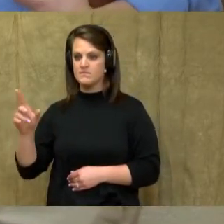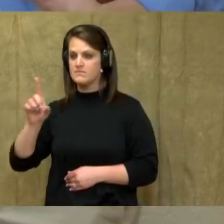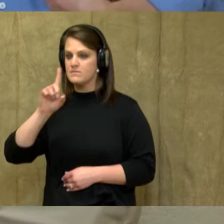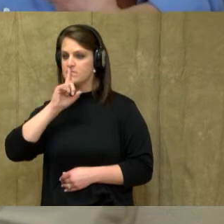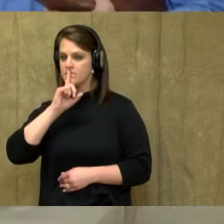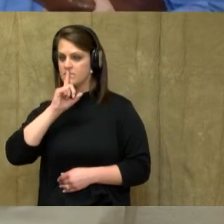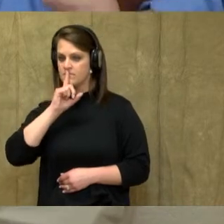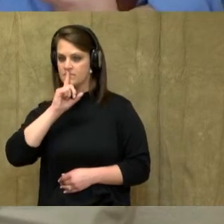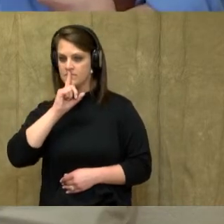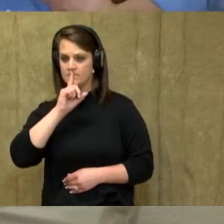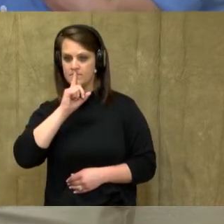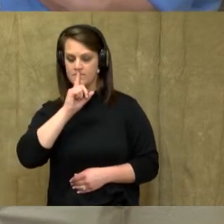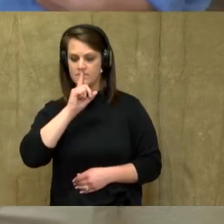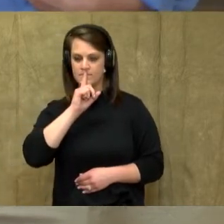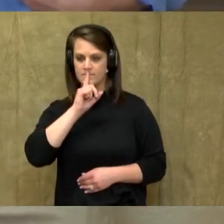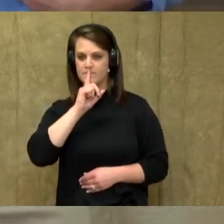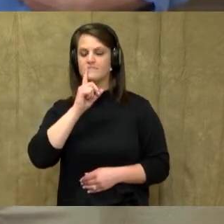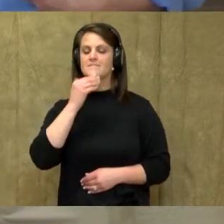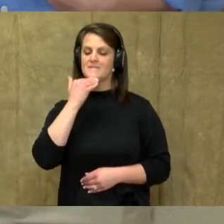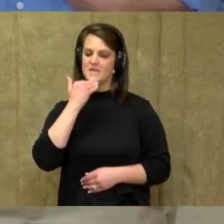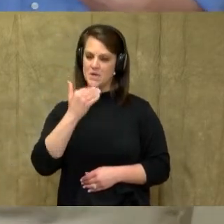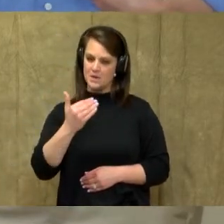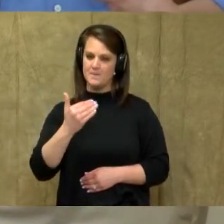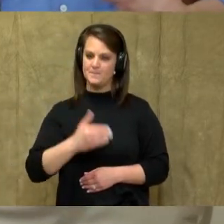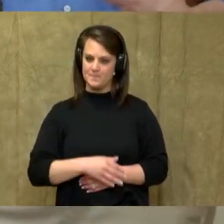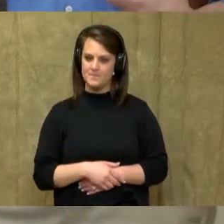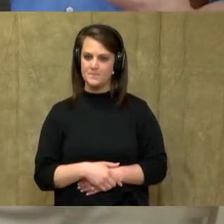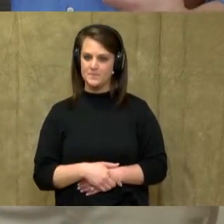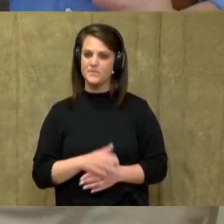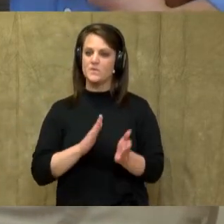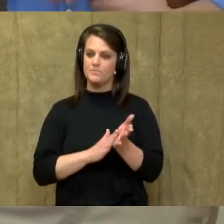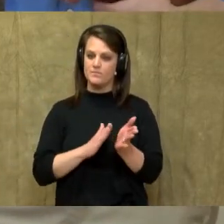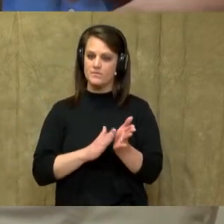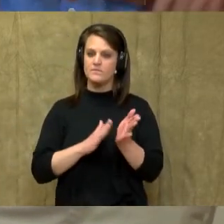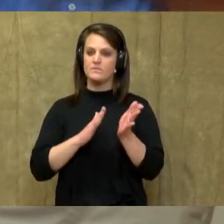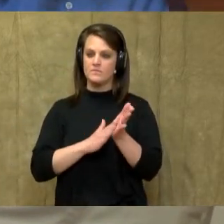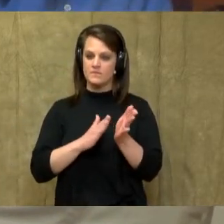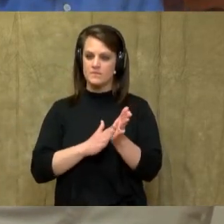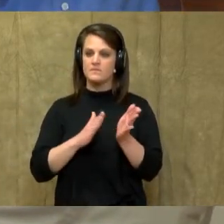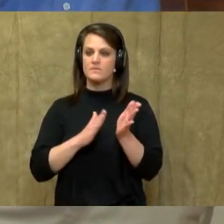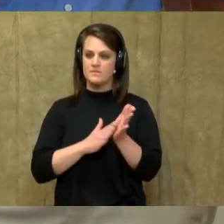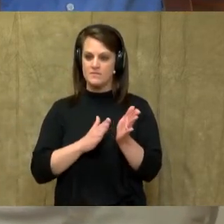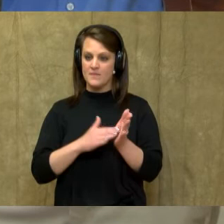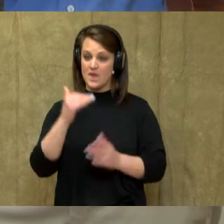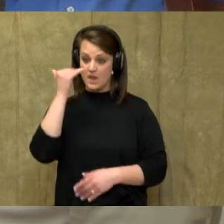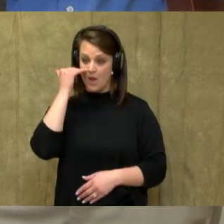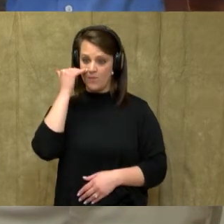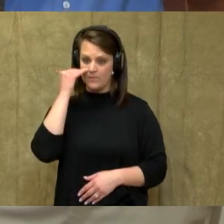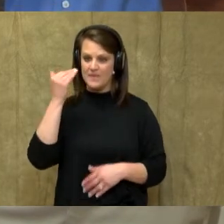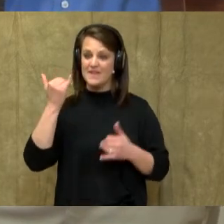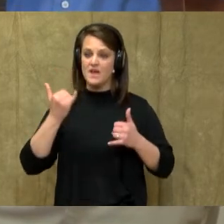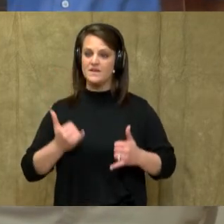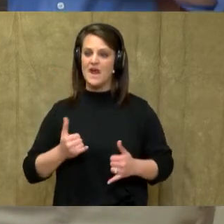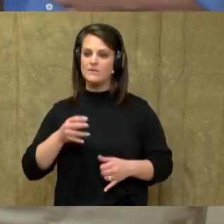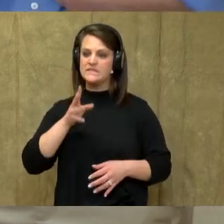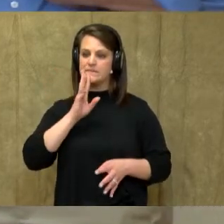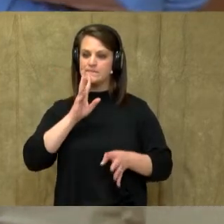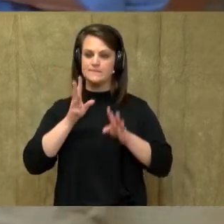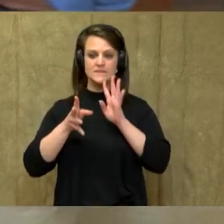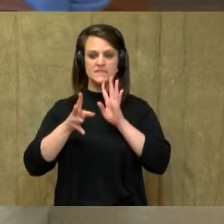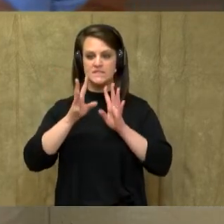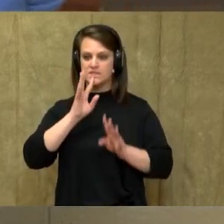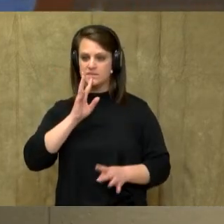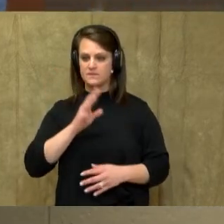3. Good. We've got the rhythm. Now we need to speak the pitch.